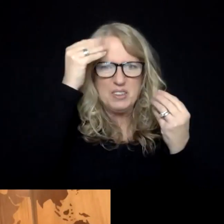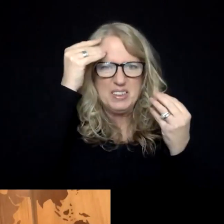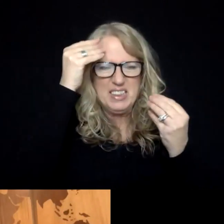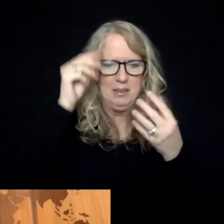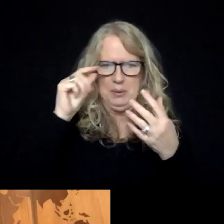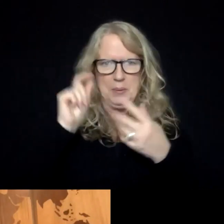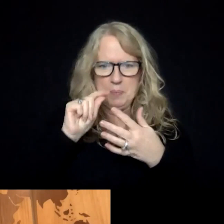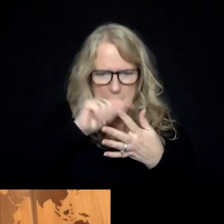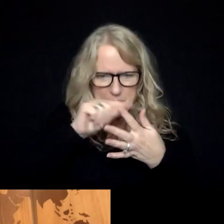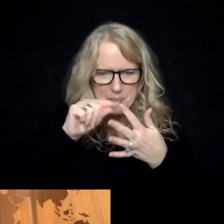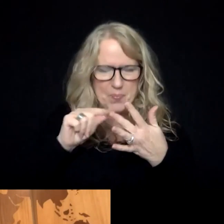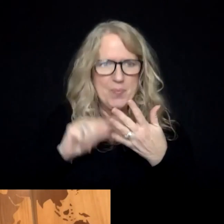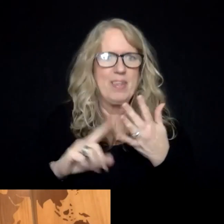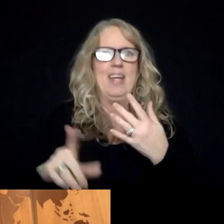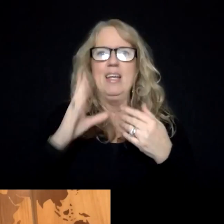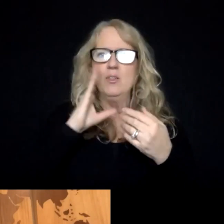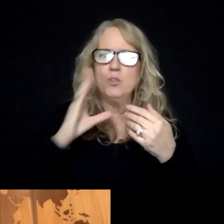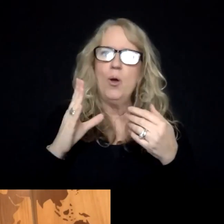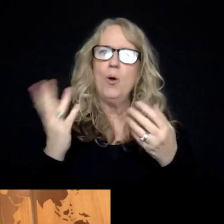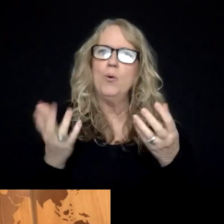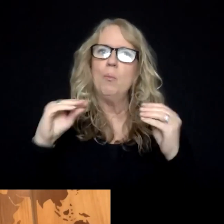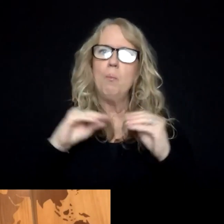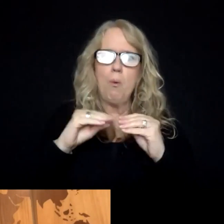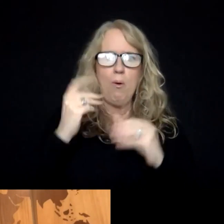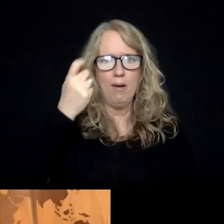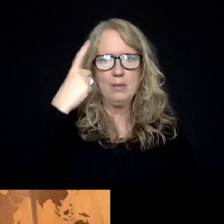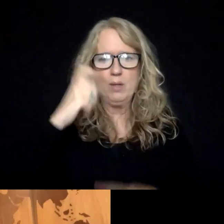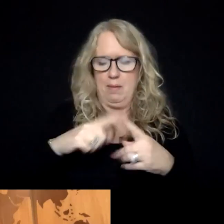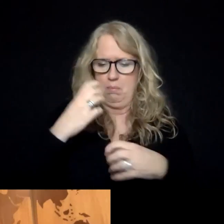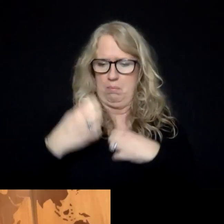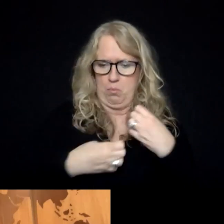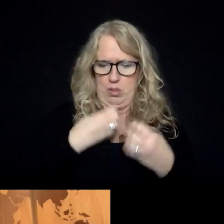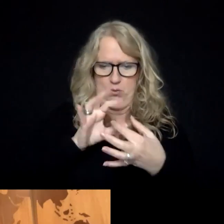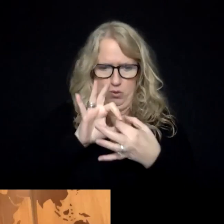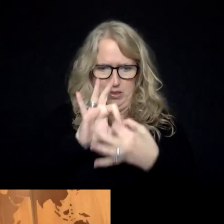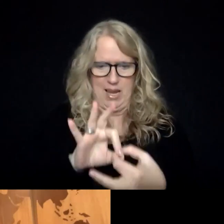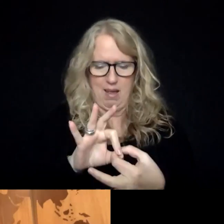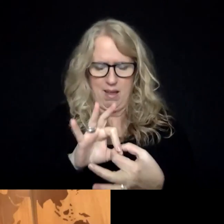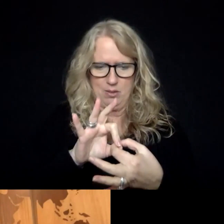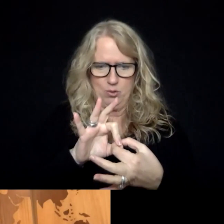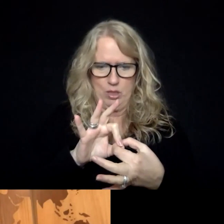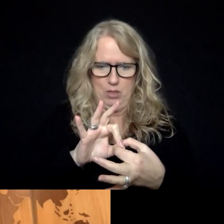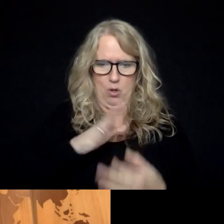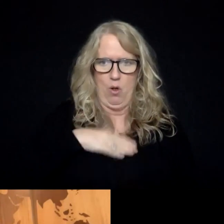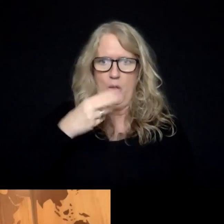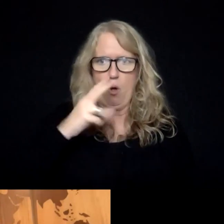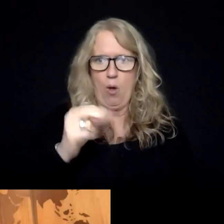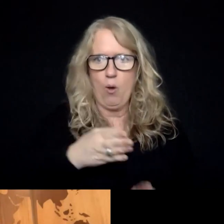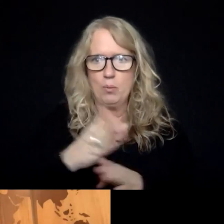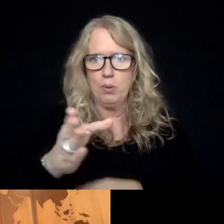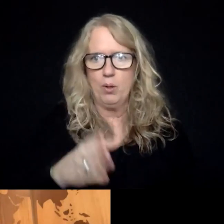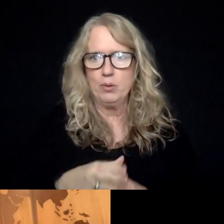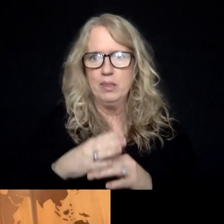whatever. One gets an understandable emotional sort of attachment to one's own disciplinary approach.